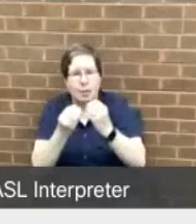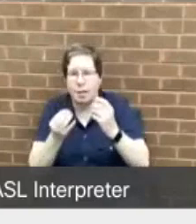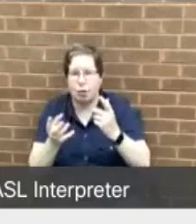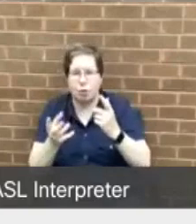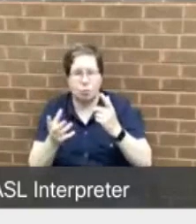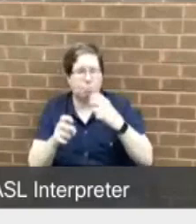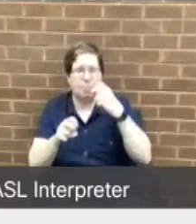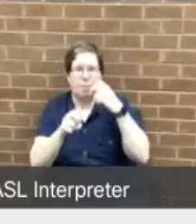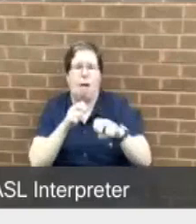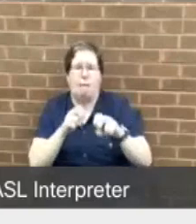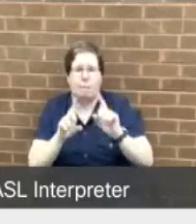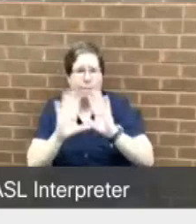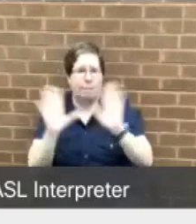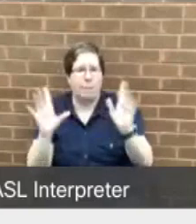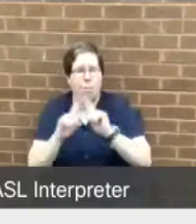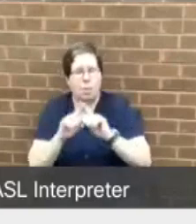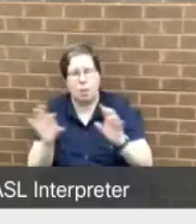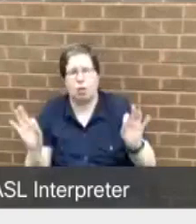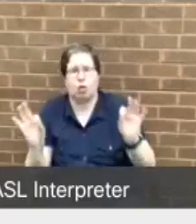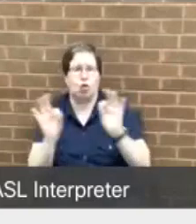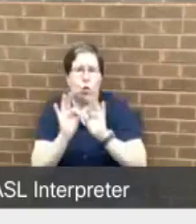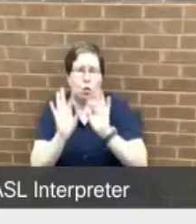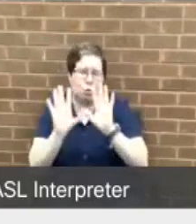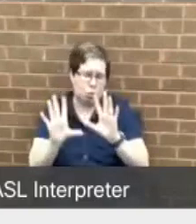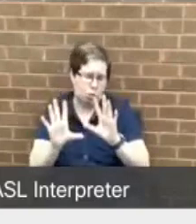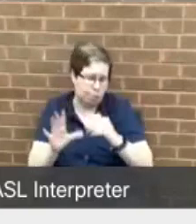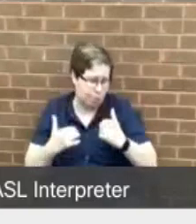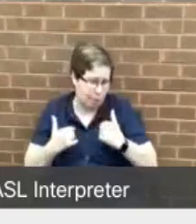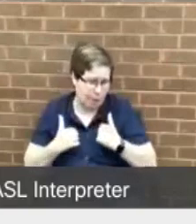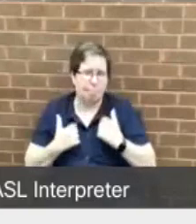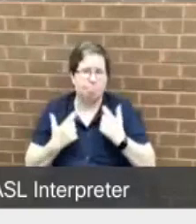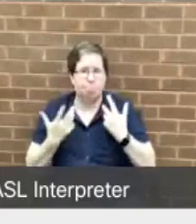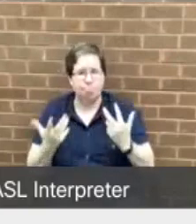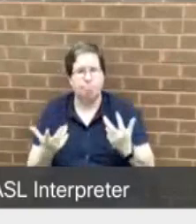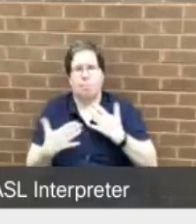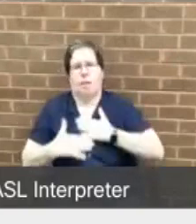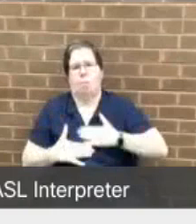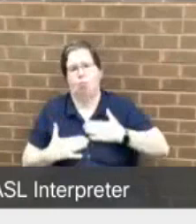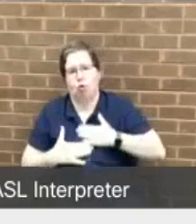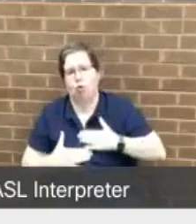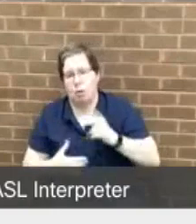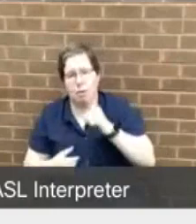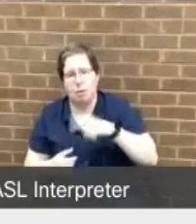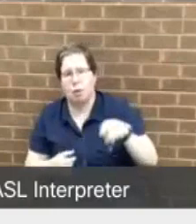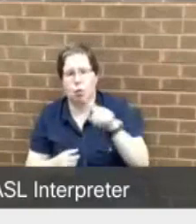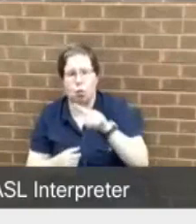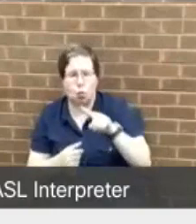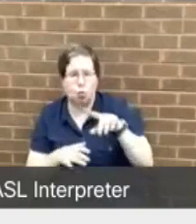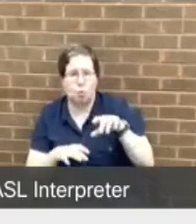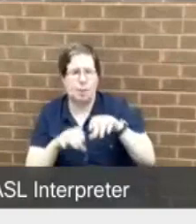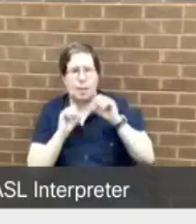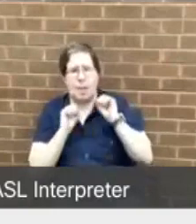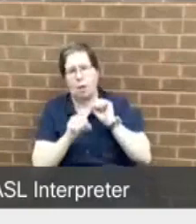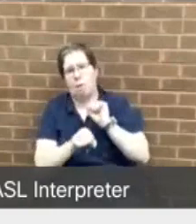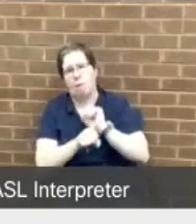tough, but it is so critical. So I'm really appreciative that you're taking on that work.